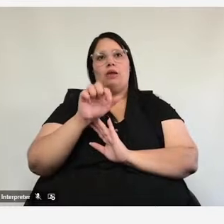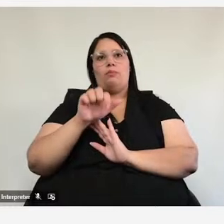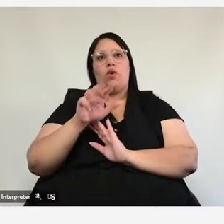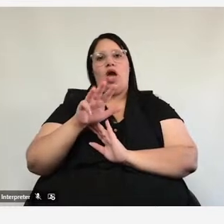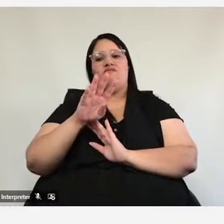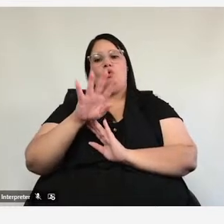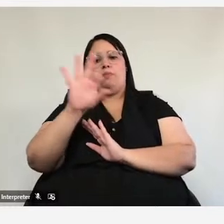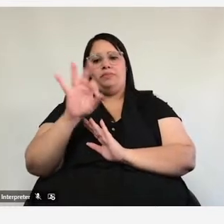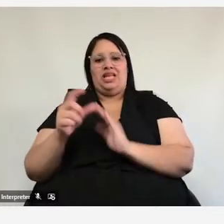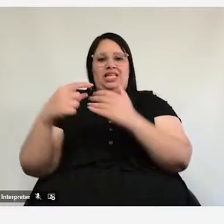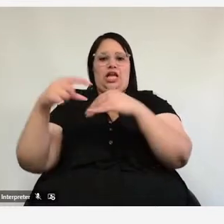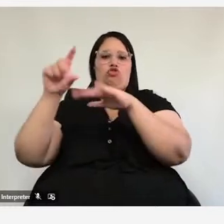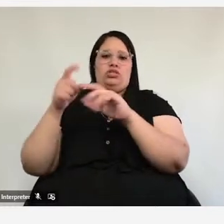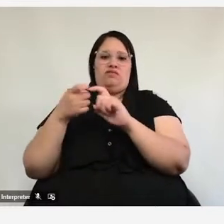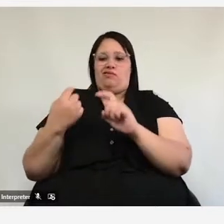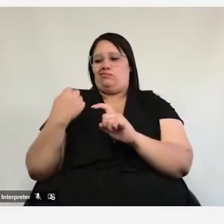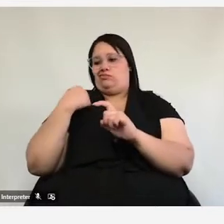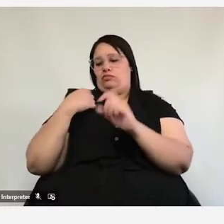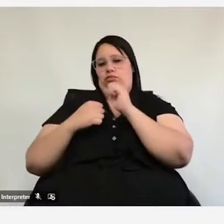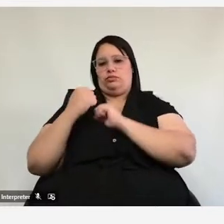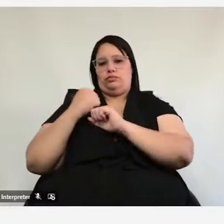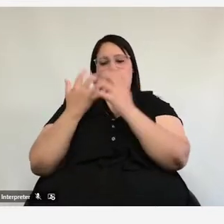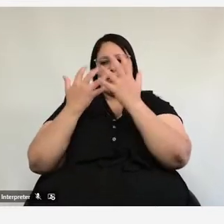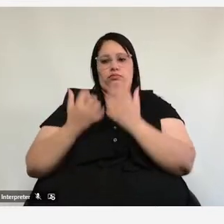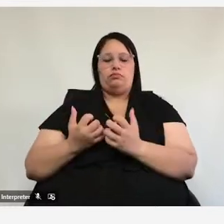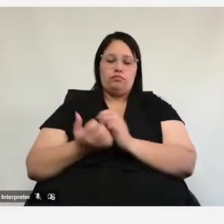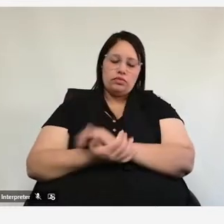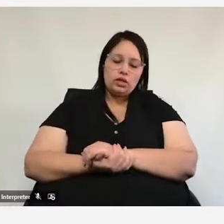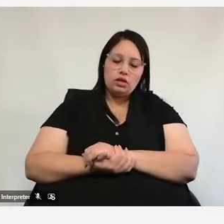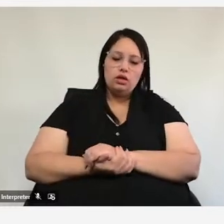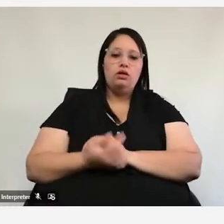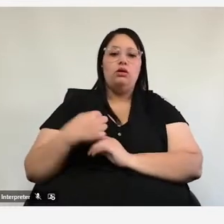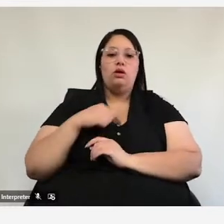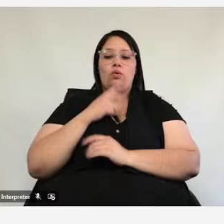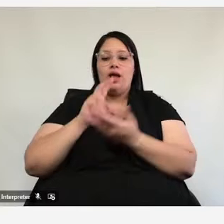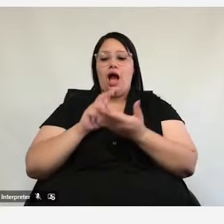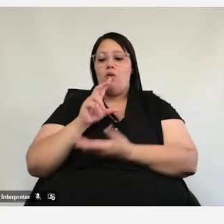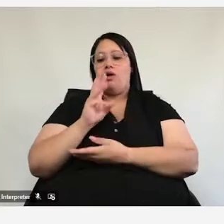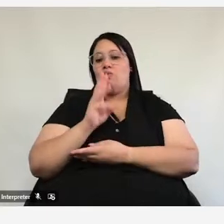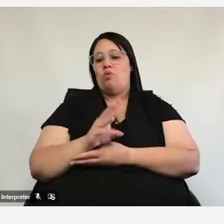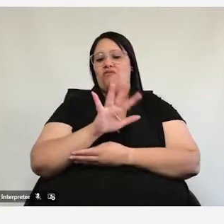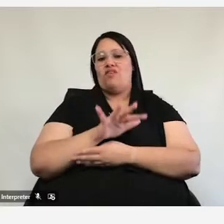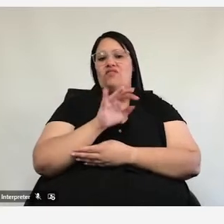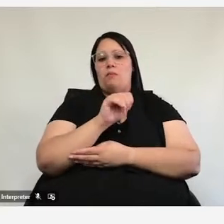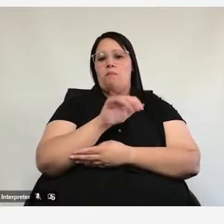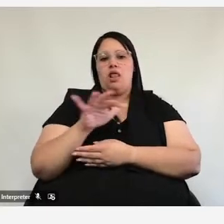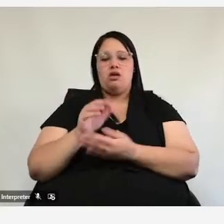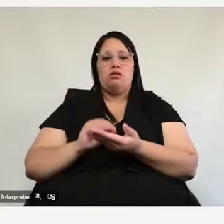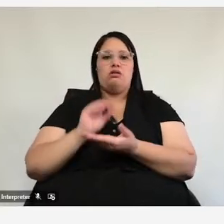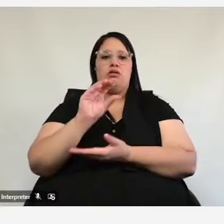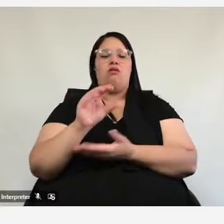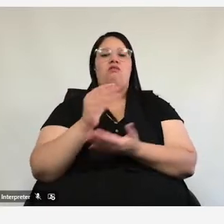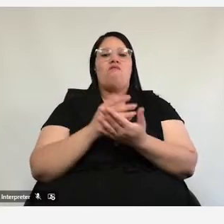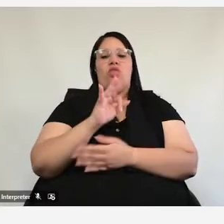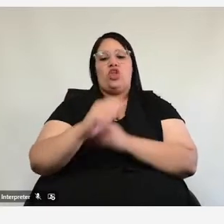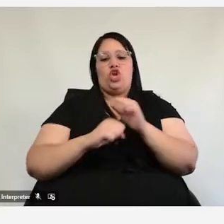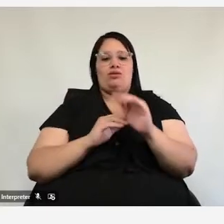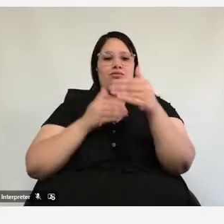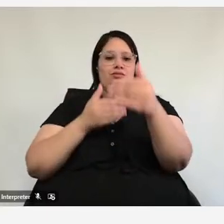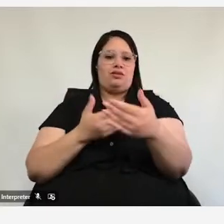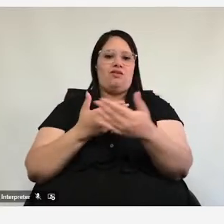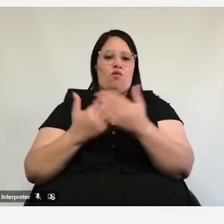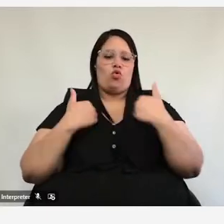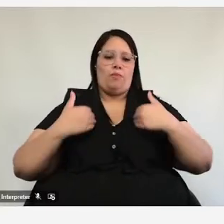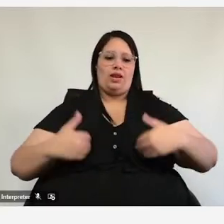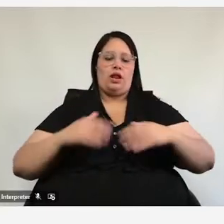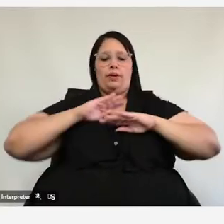10.94% increase from the 2024 financial year. And we will allocate 15 million rand over the next 3 years for